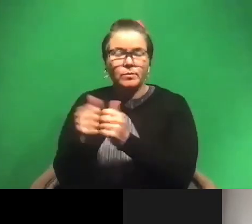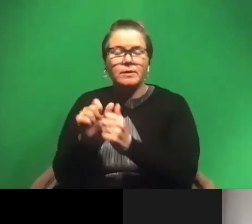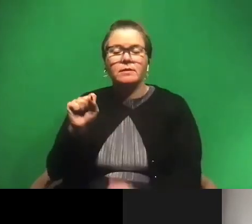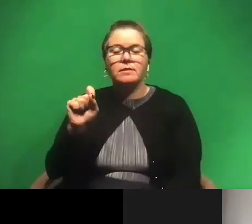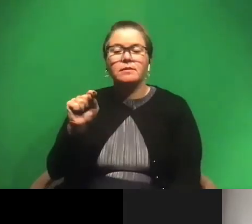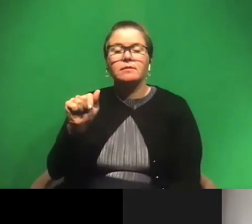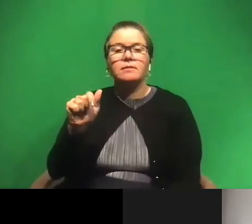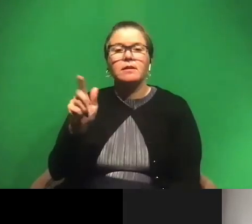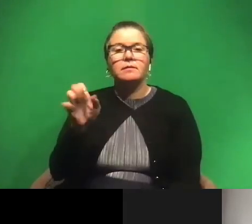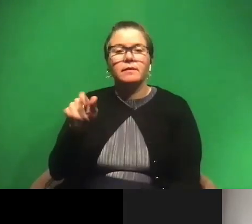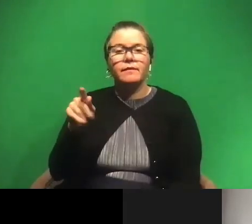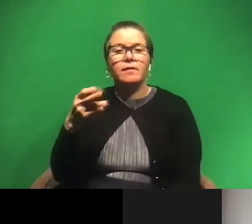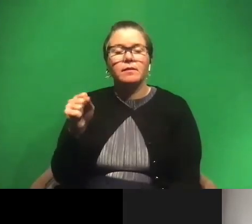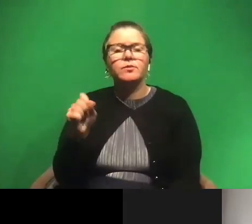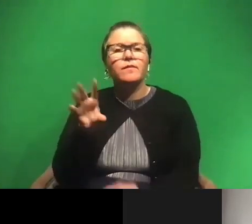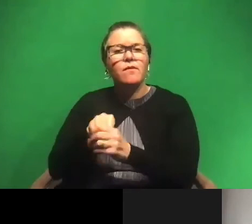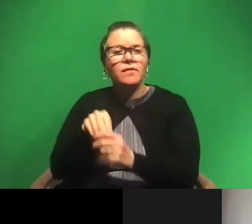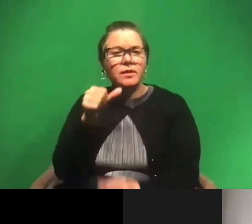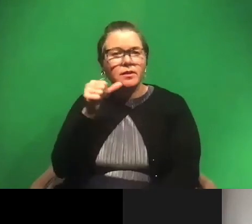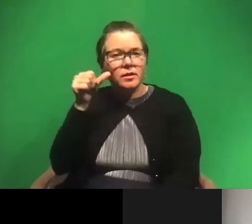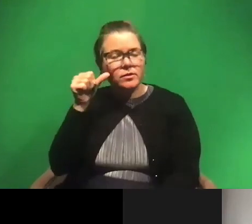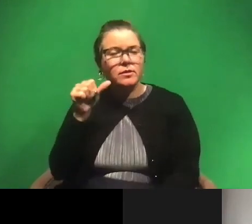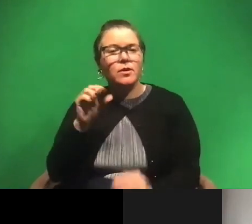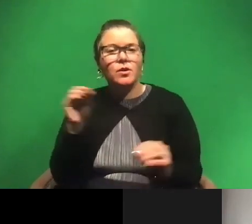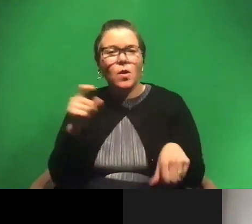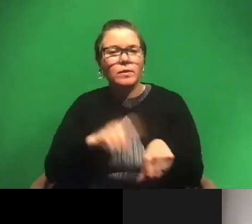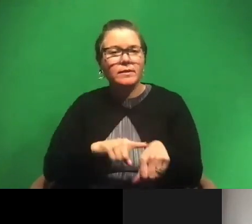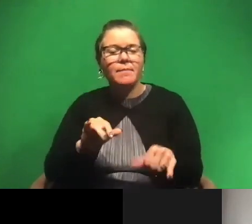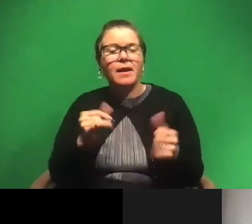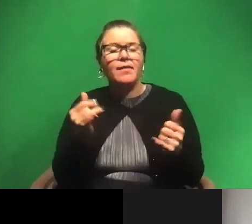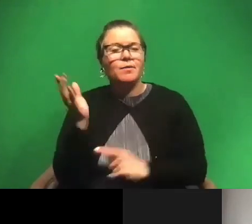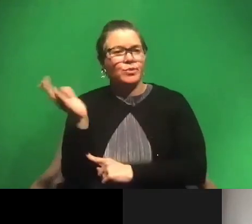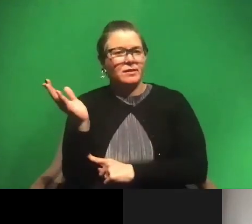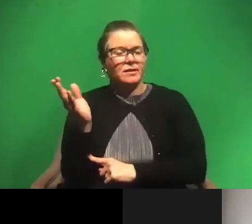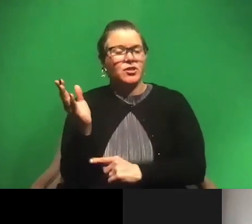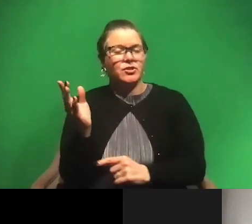who participated yesterday in our No Time Like the Presentation